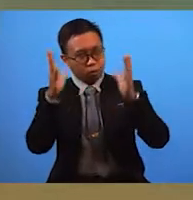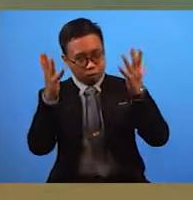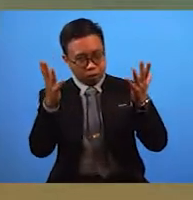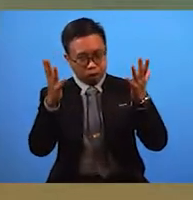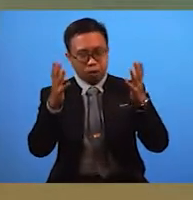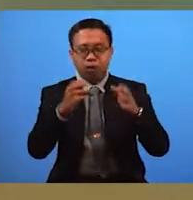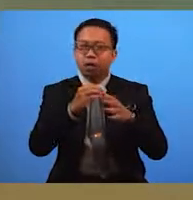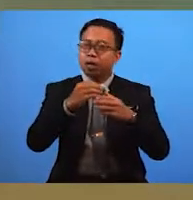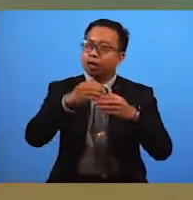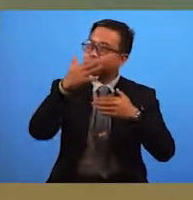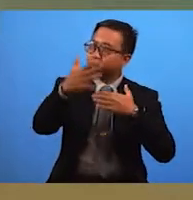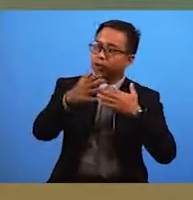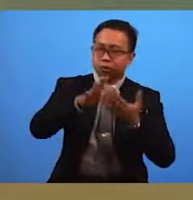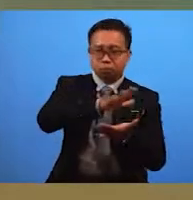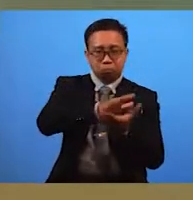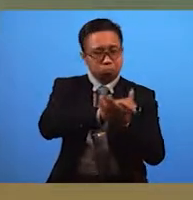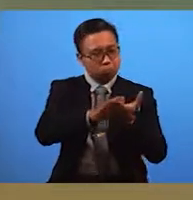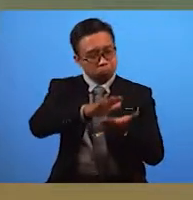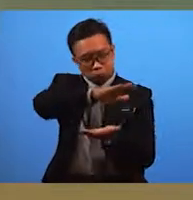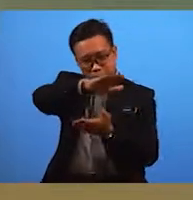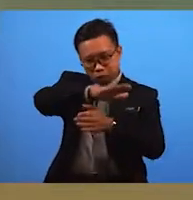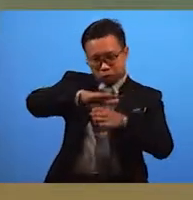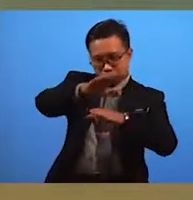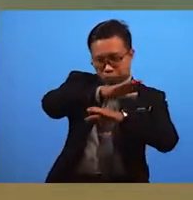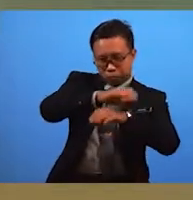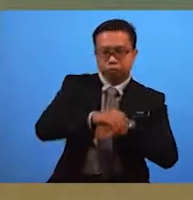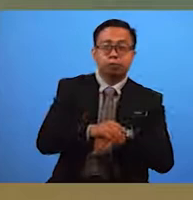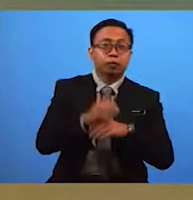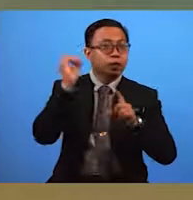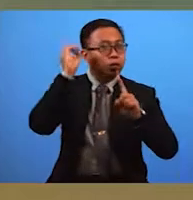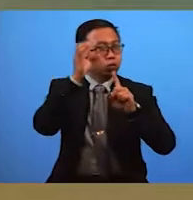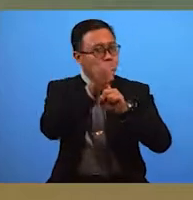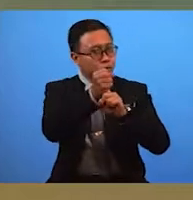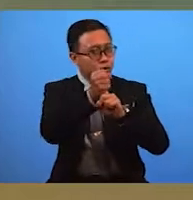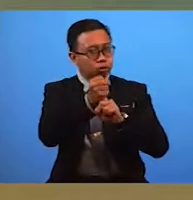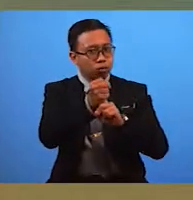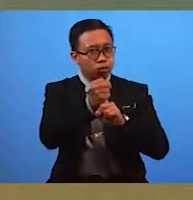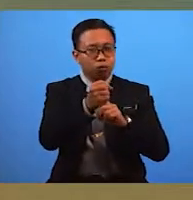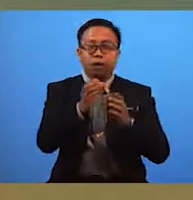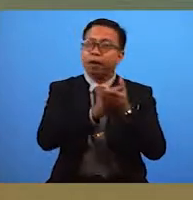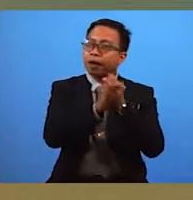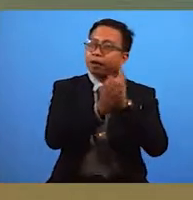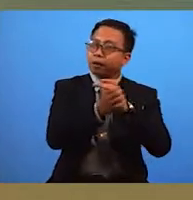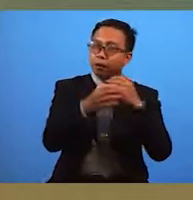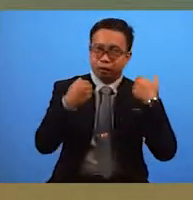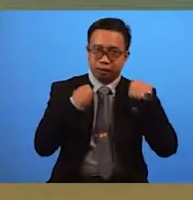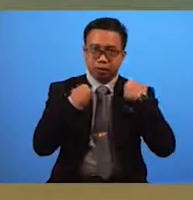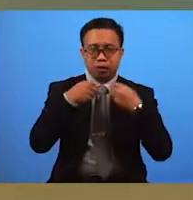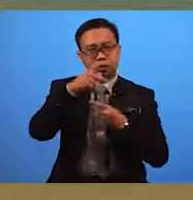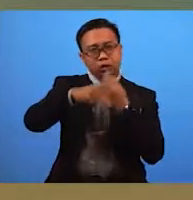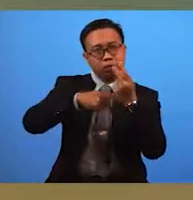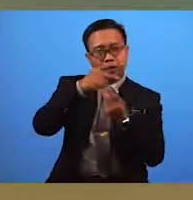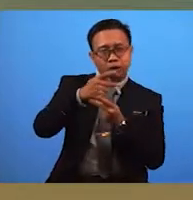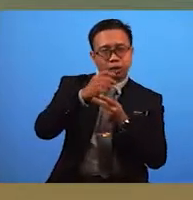after touching surfaces. Purpose? Hand sanitizers contain chemicals that can